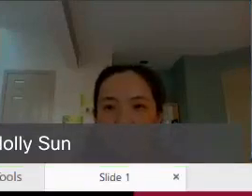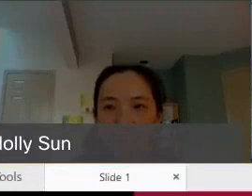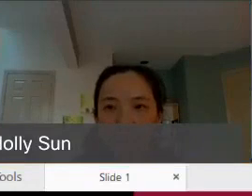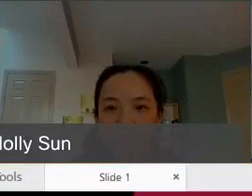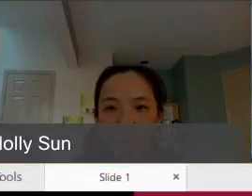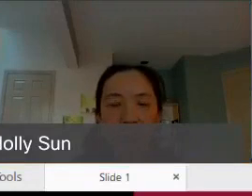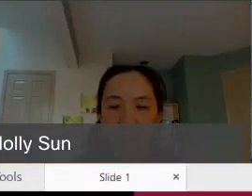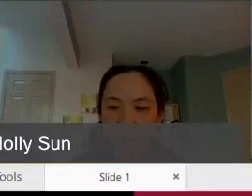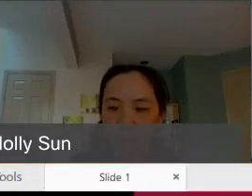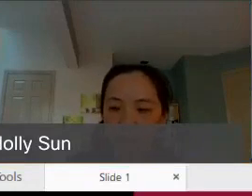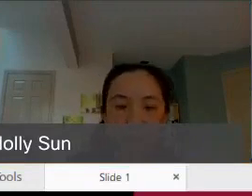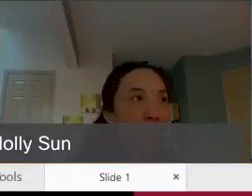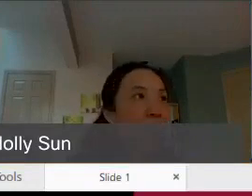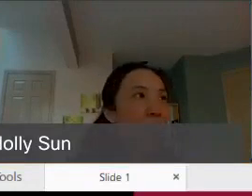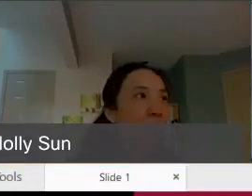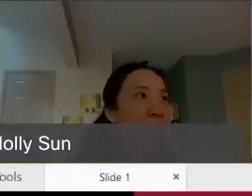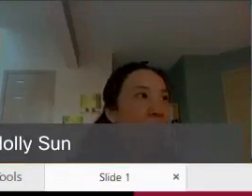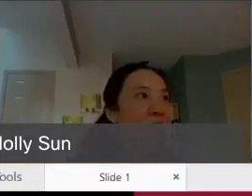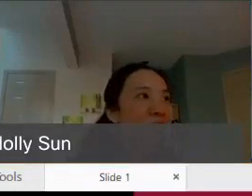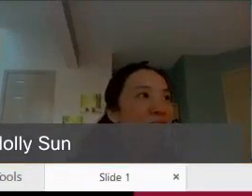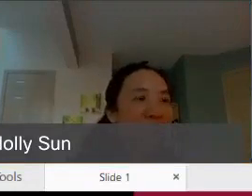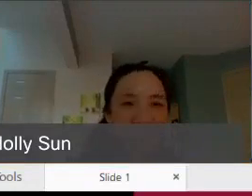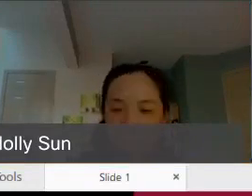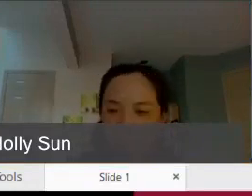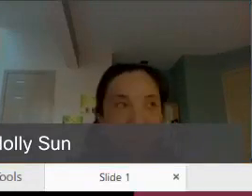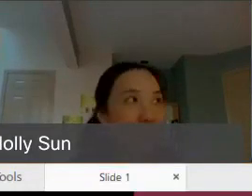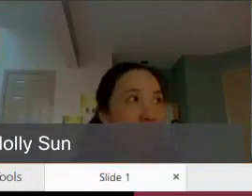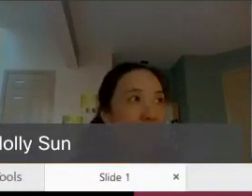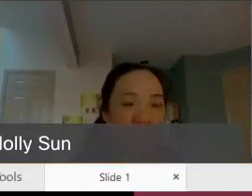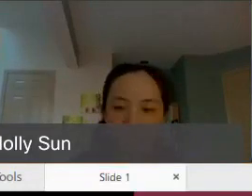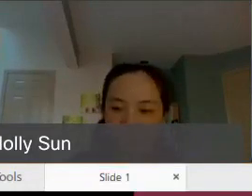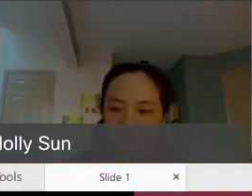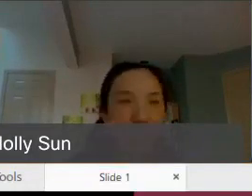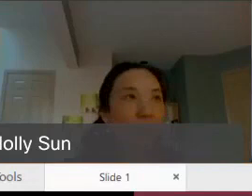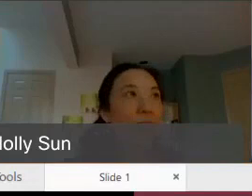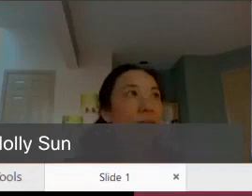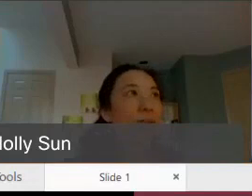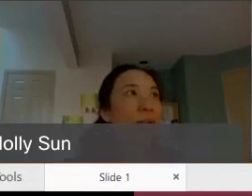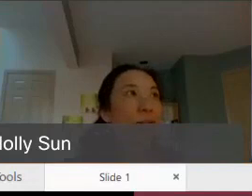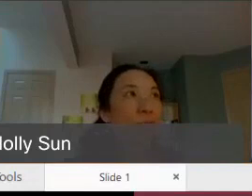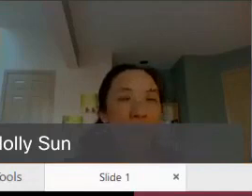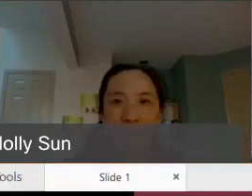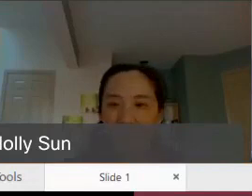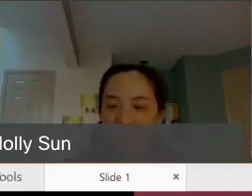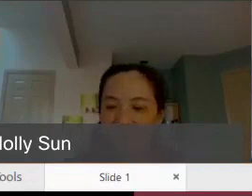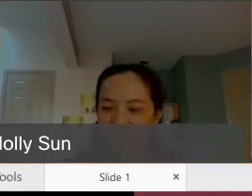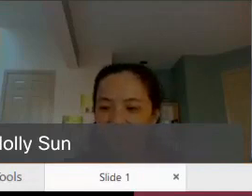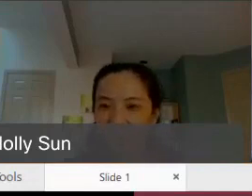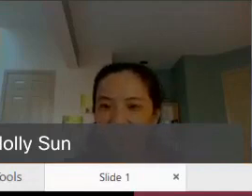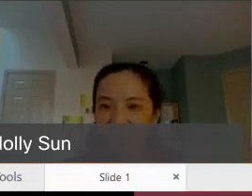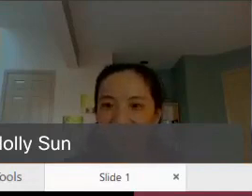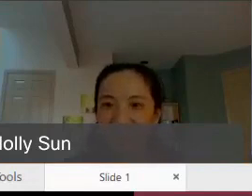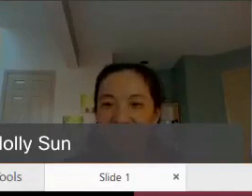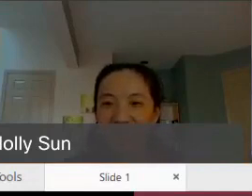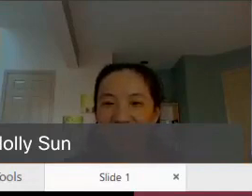Yes, I can. Okay, cool. Then you're Okay. on. right. Thank you for So your I'm- patience, by the way. Okay, I'm happy to talk to you again about the